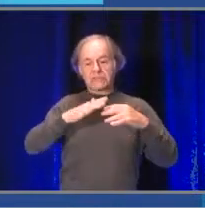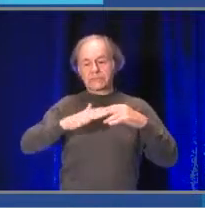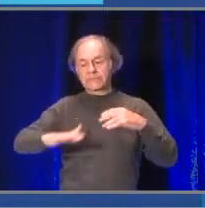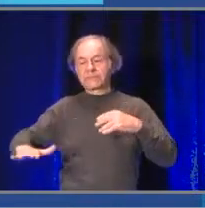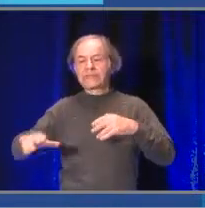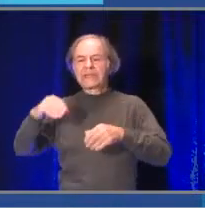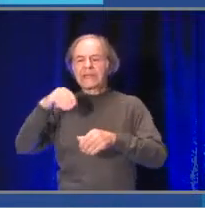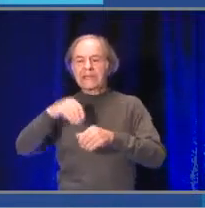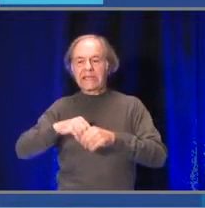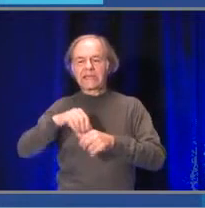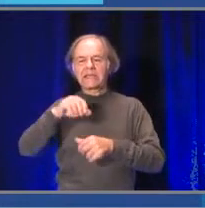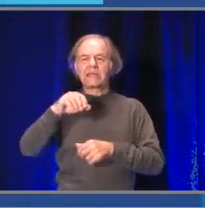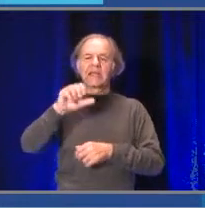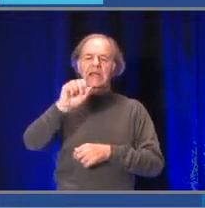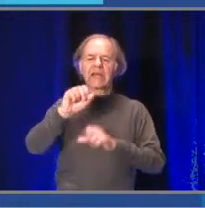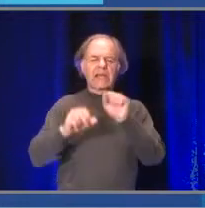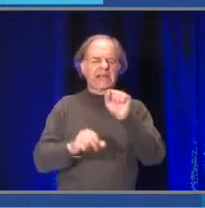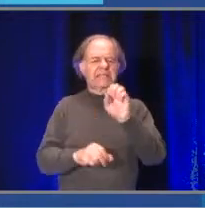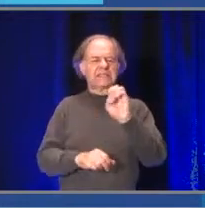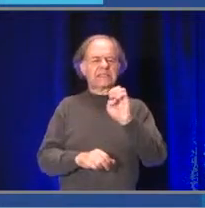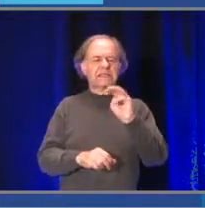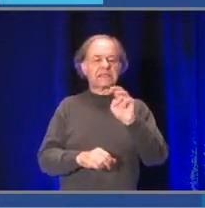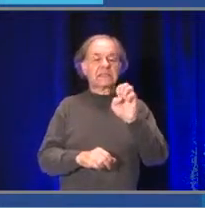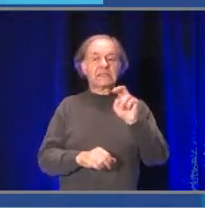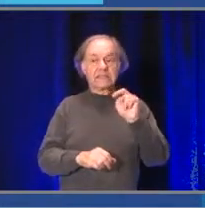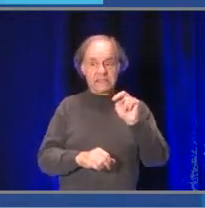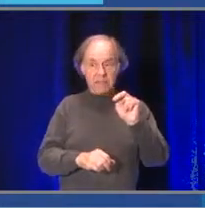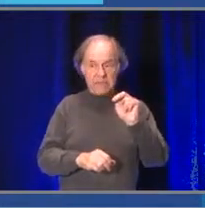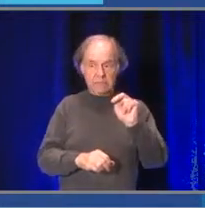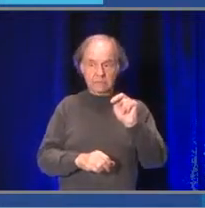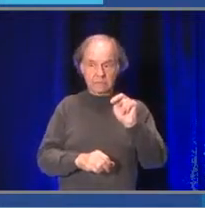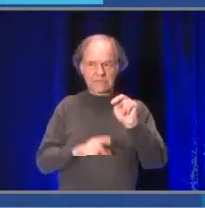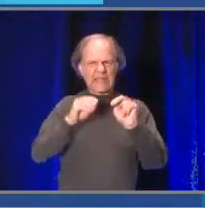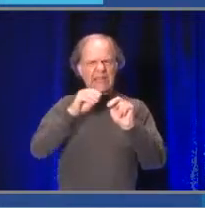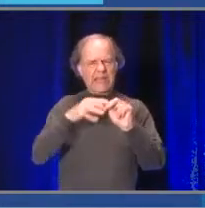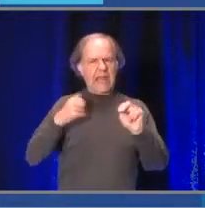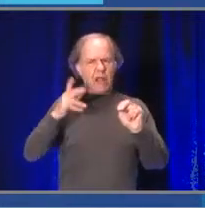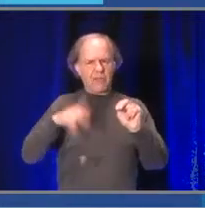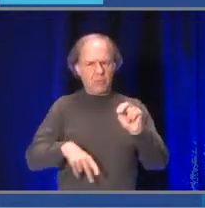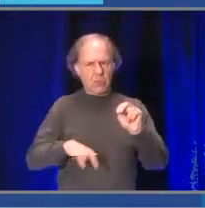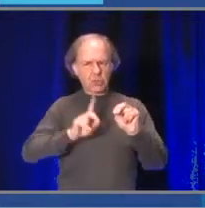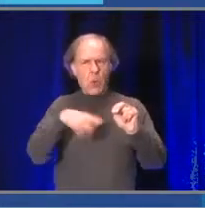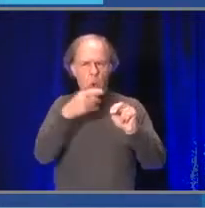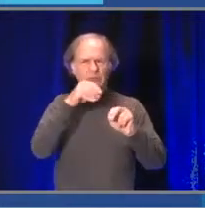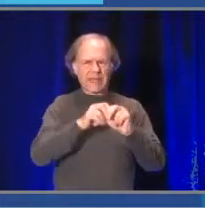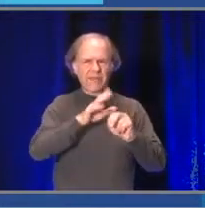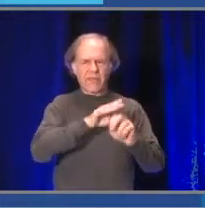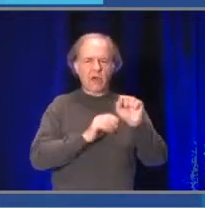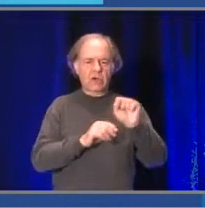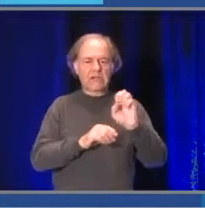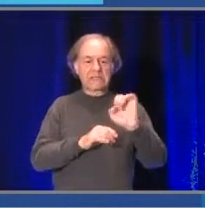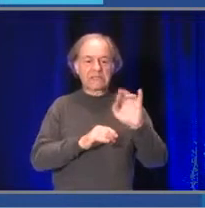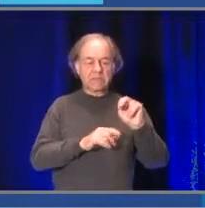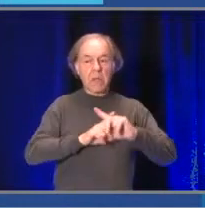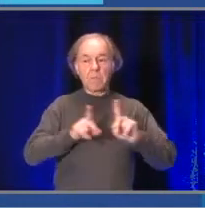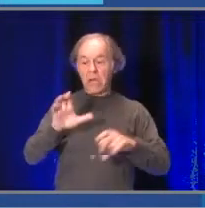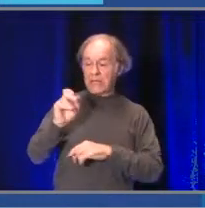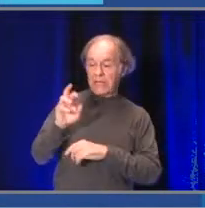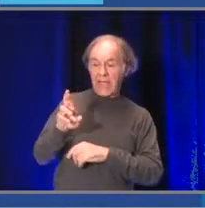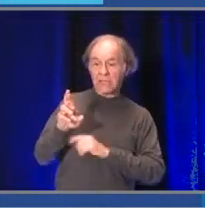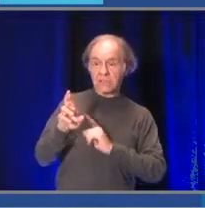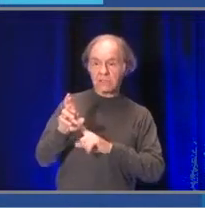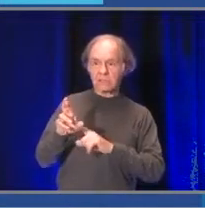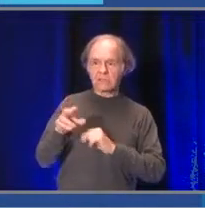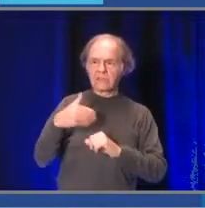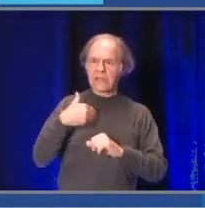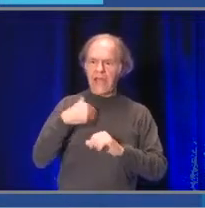the seminal fluid and solely in the seminal fluid in healthy individual. When you look at cancer, now you have a